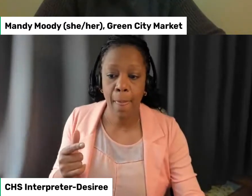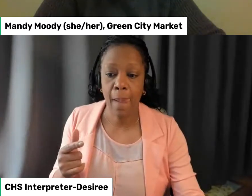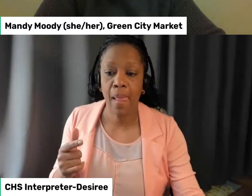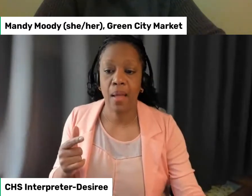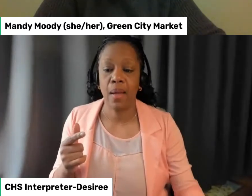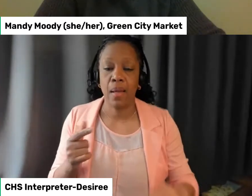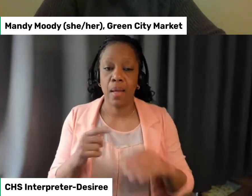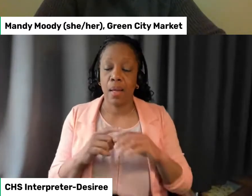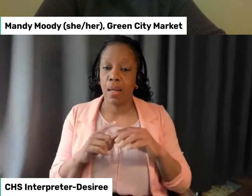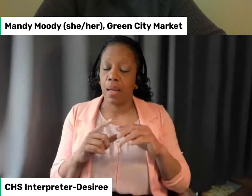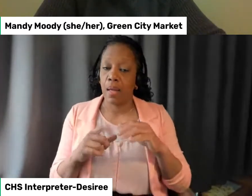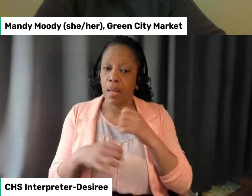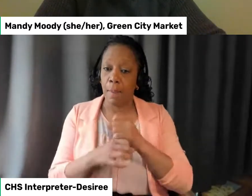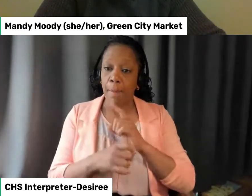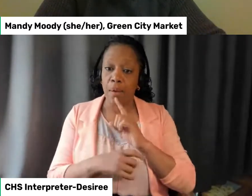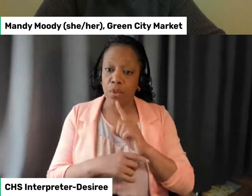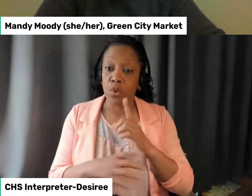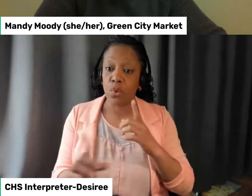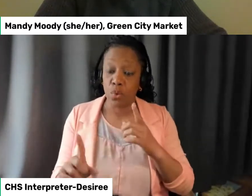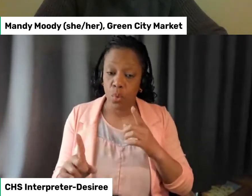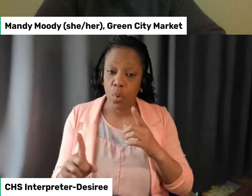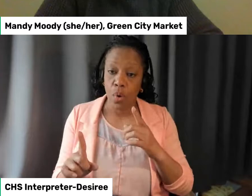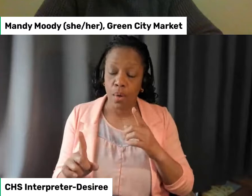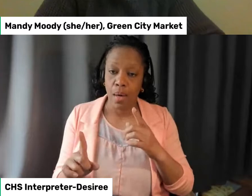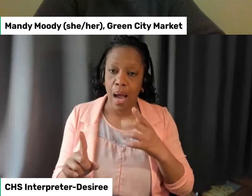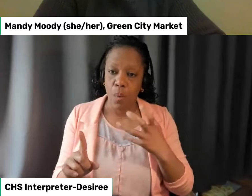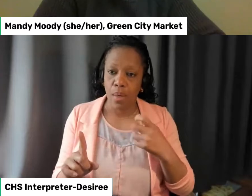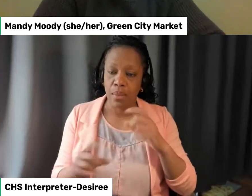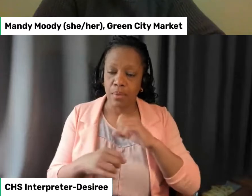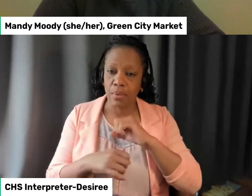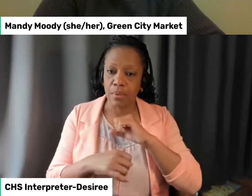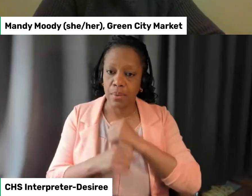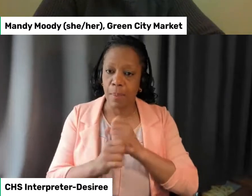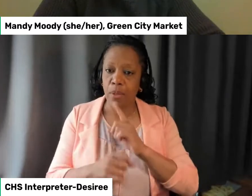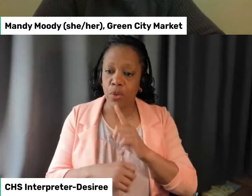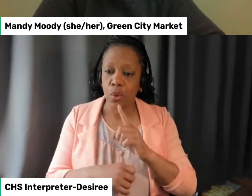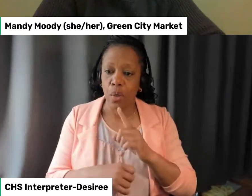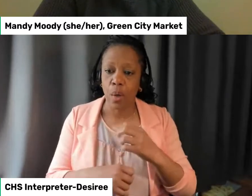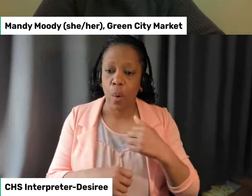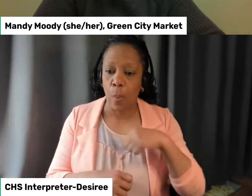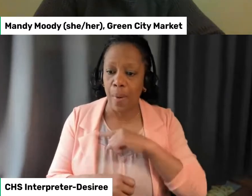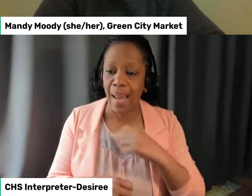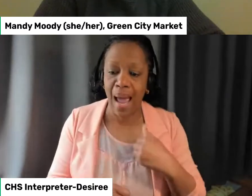a very, very good market, something to interface